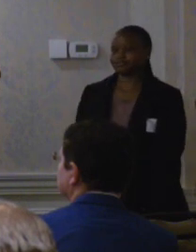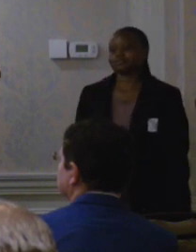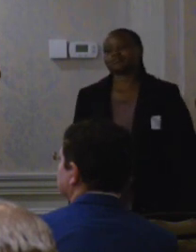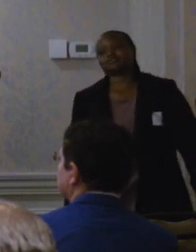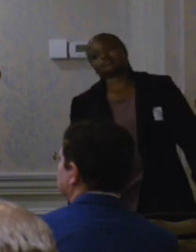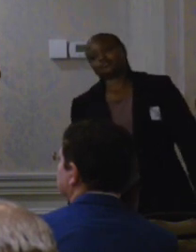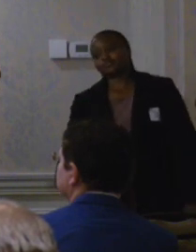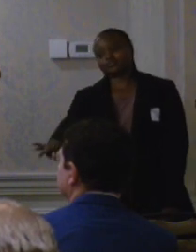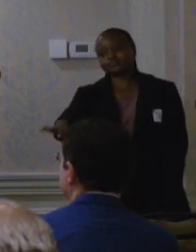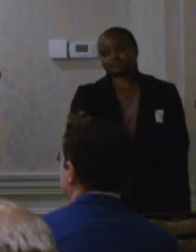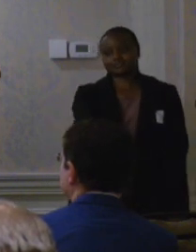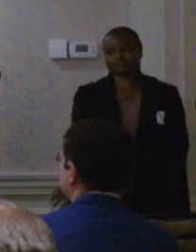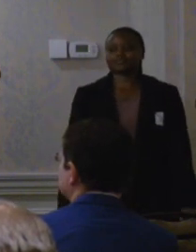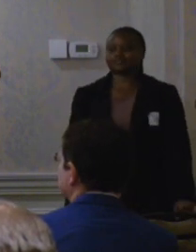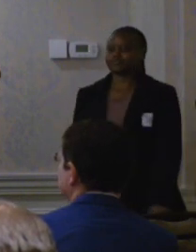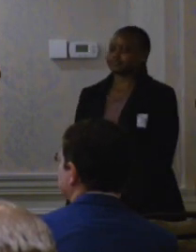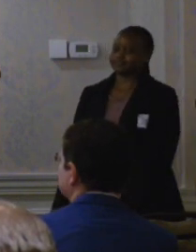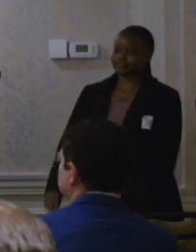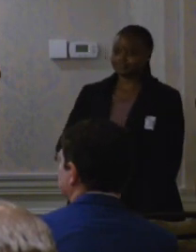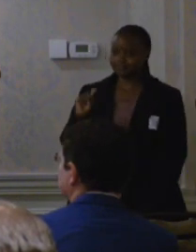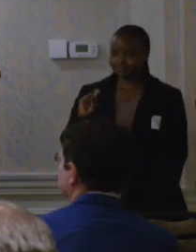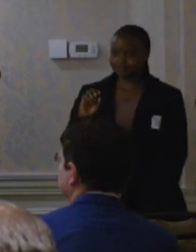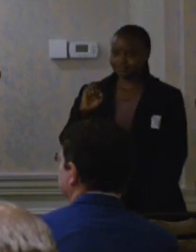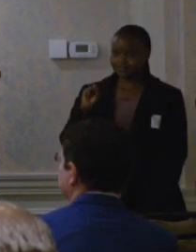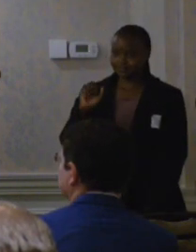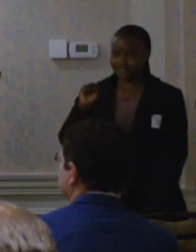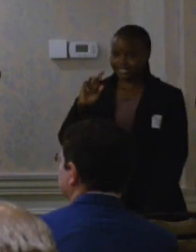sound works.